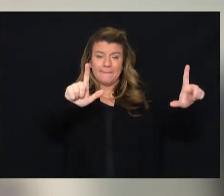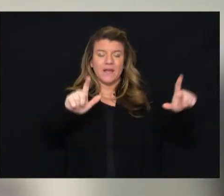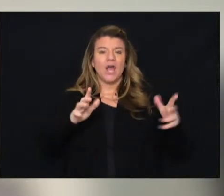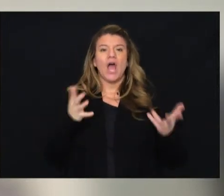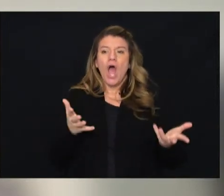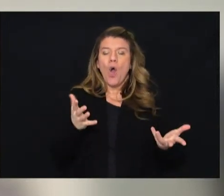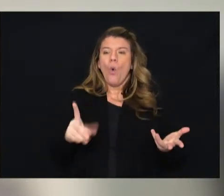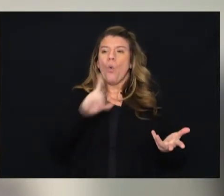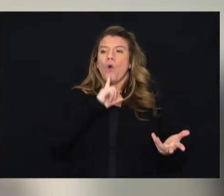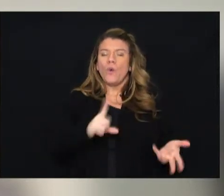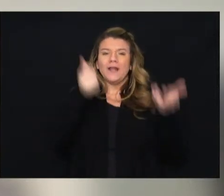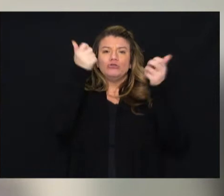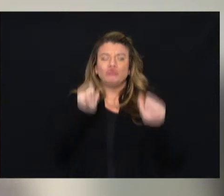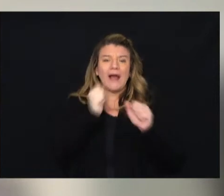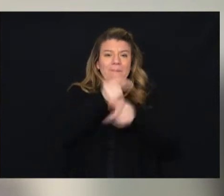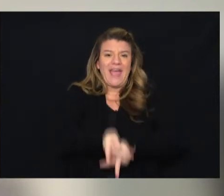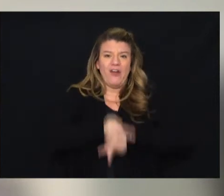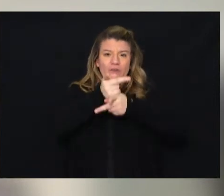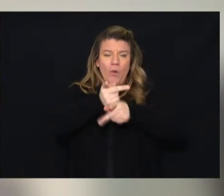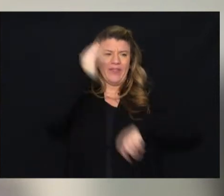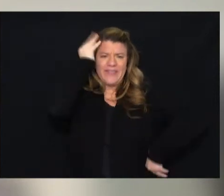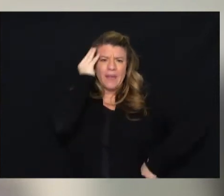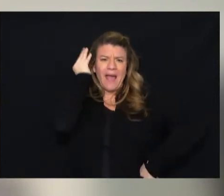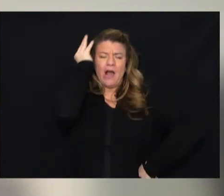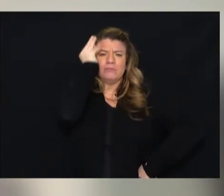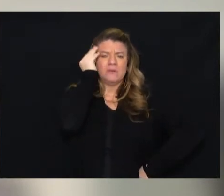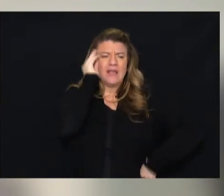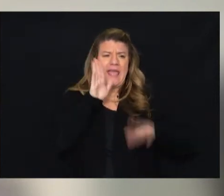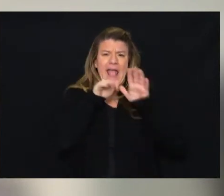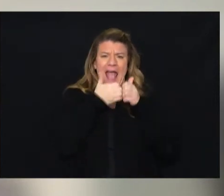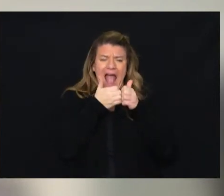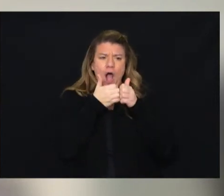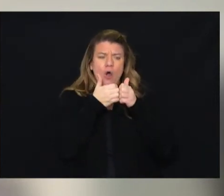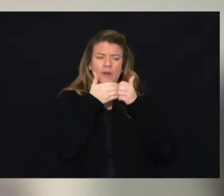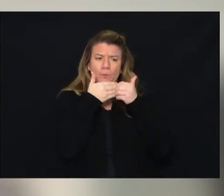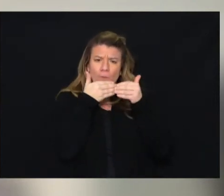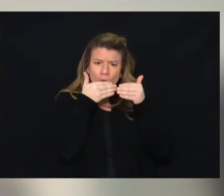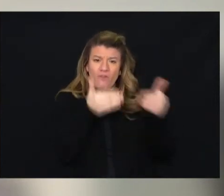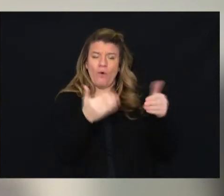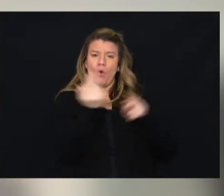be careful and methodical here how we move forward with the map.